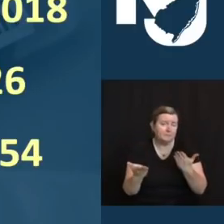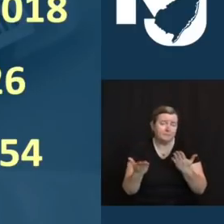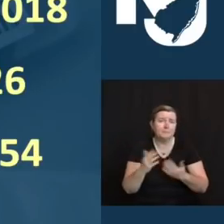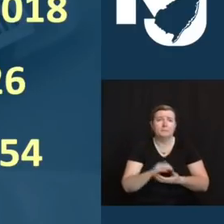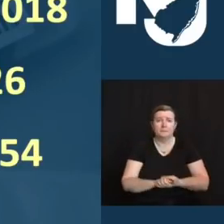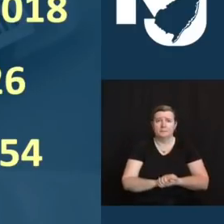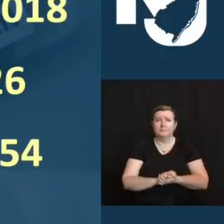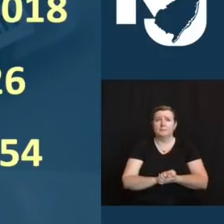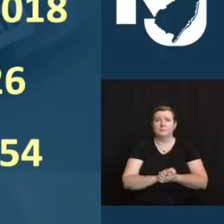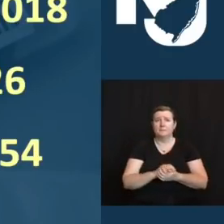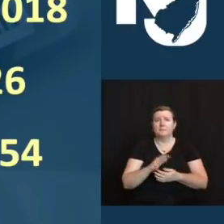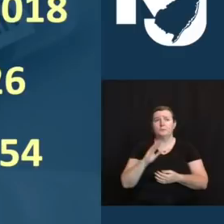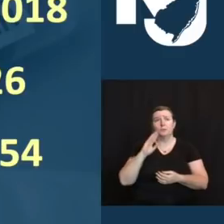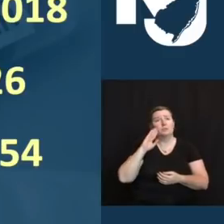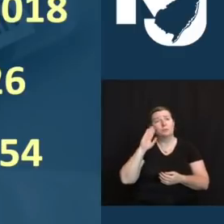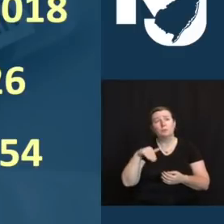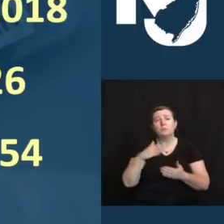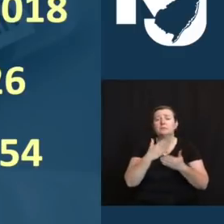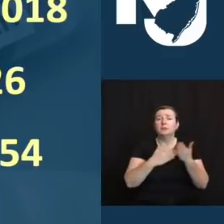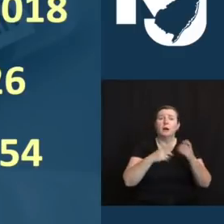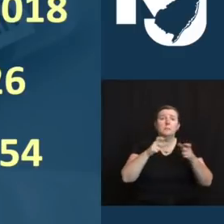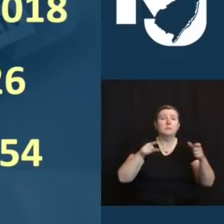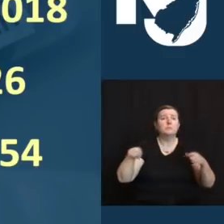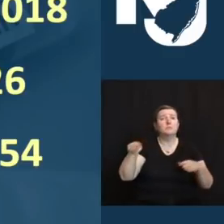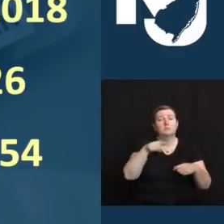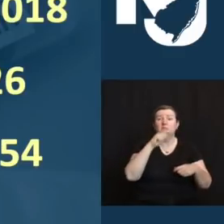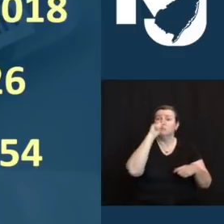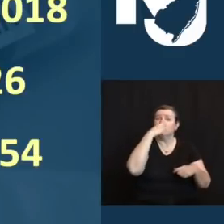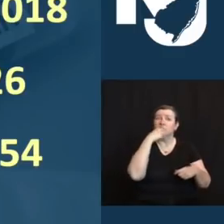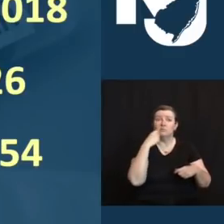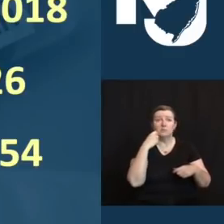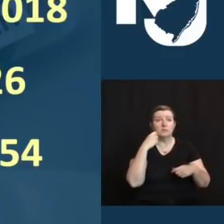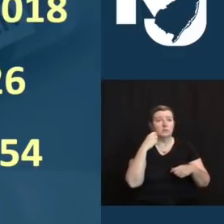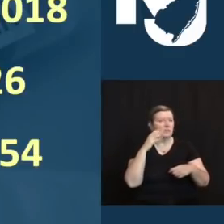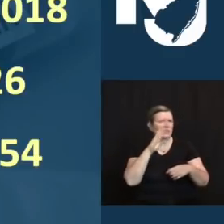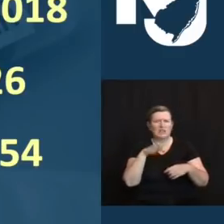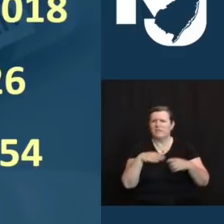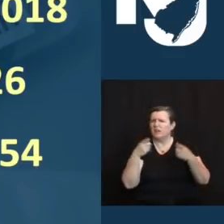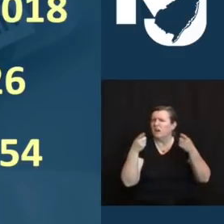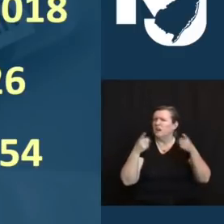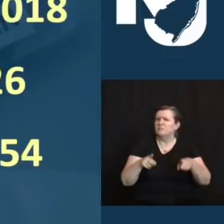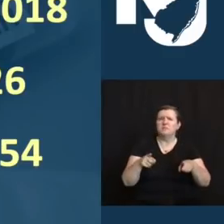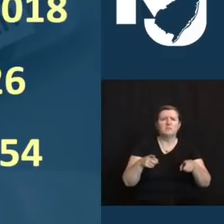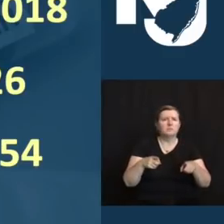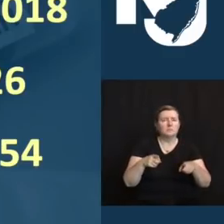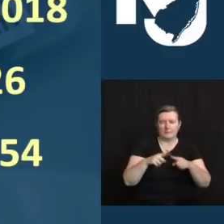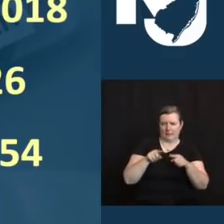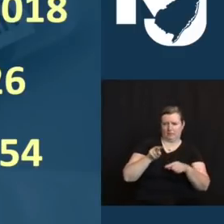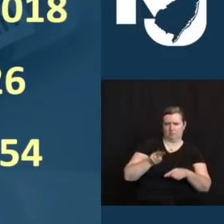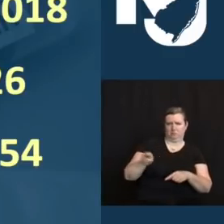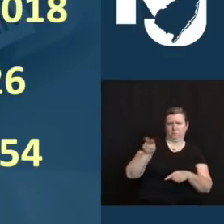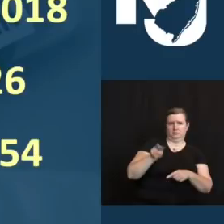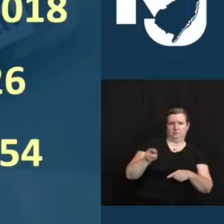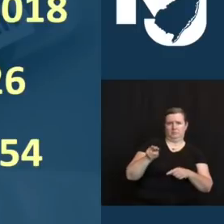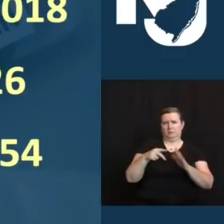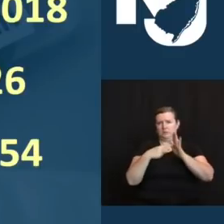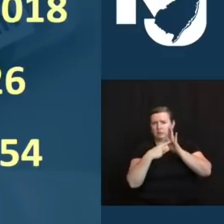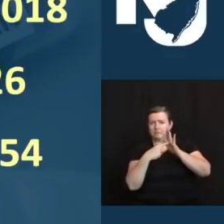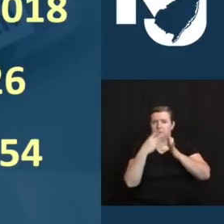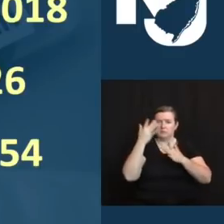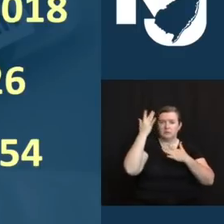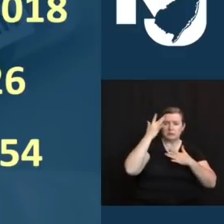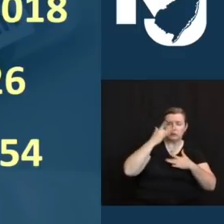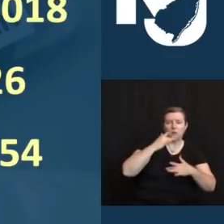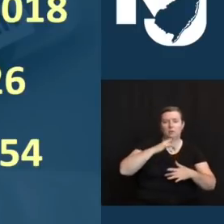a COVID-19 test was never performed, even though the underlying symptoms and causes of death point to the